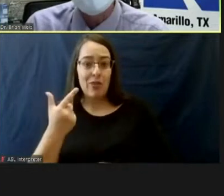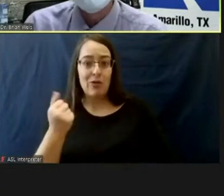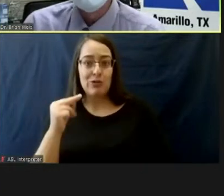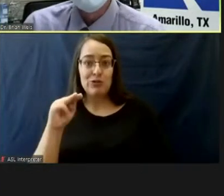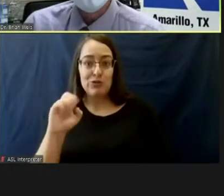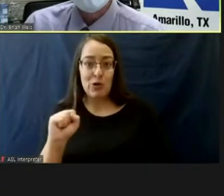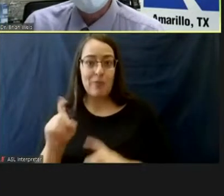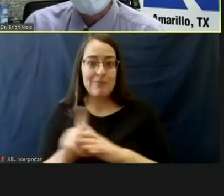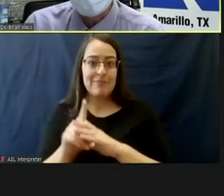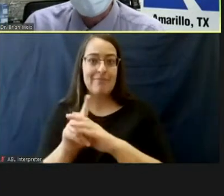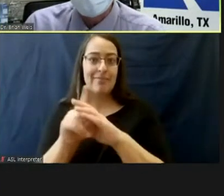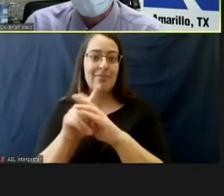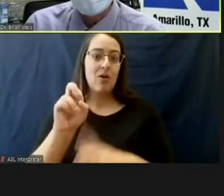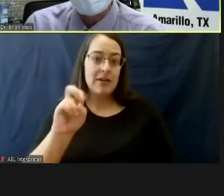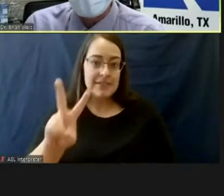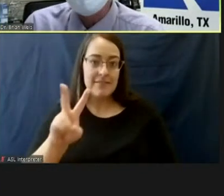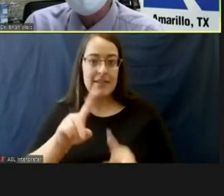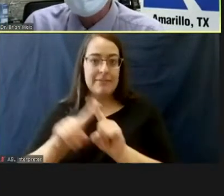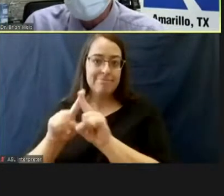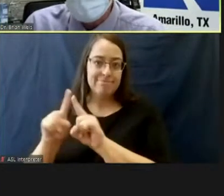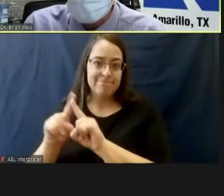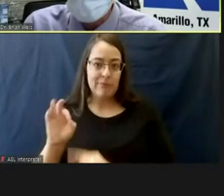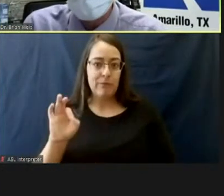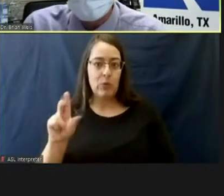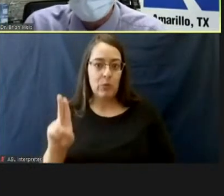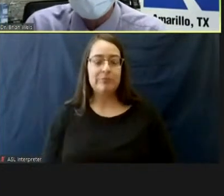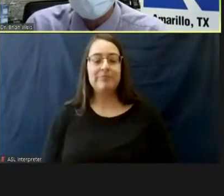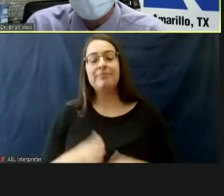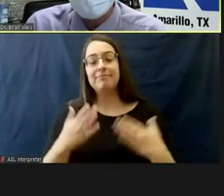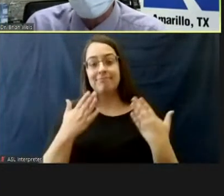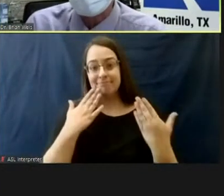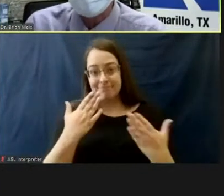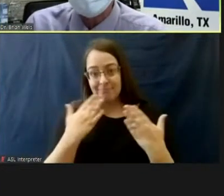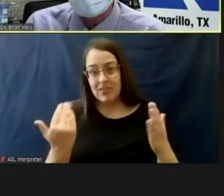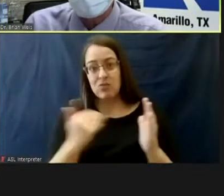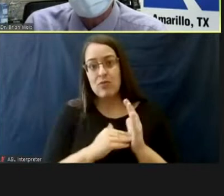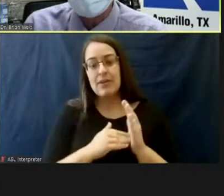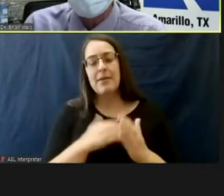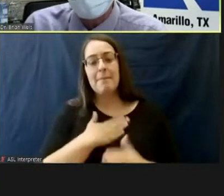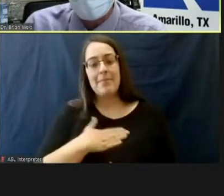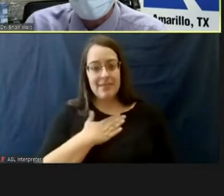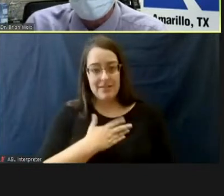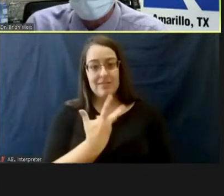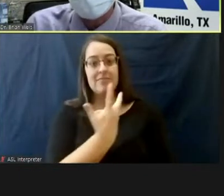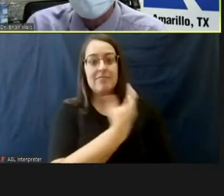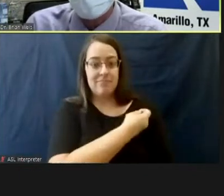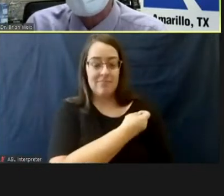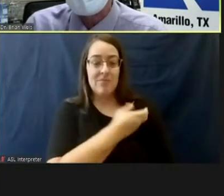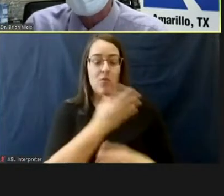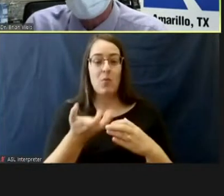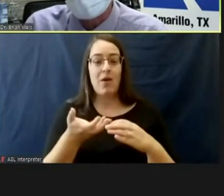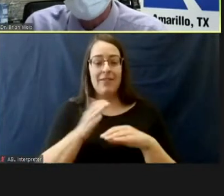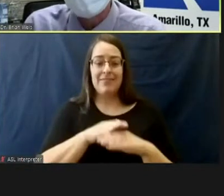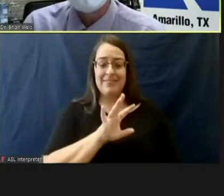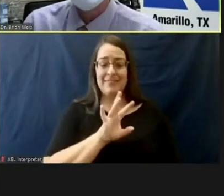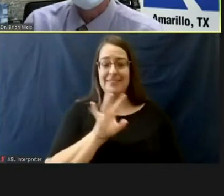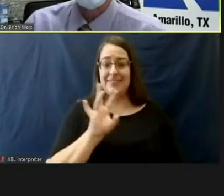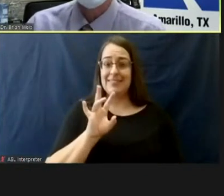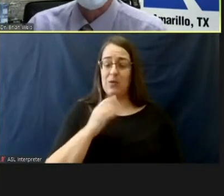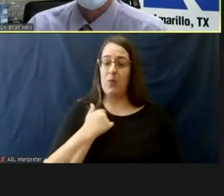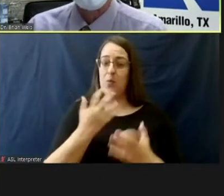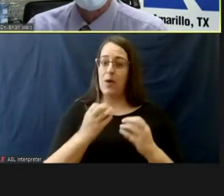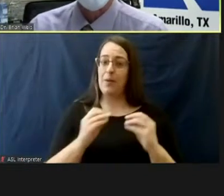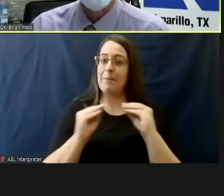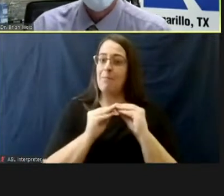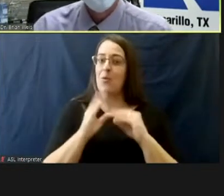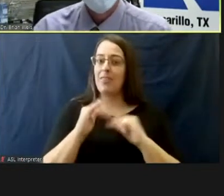infecting people. So thank you again. Please get the vaccines. Let's increase that number from 75% to even higher levels. That's all I